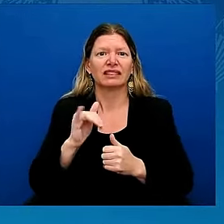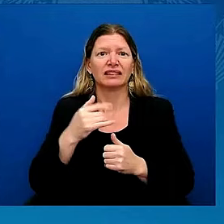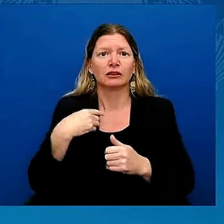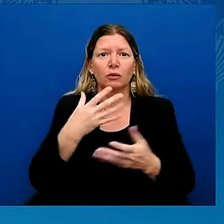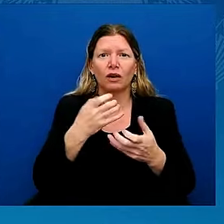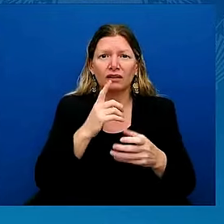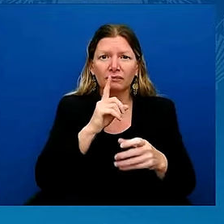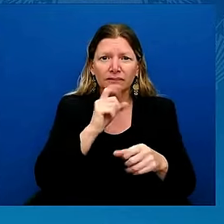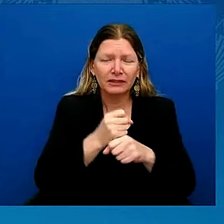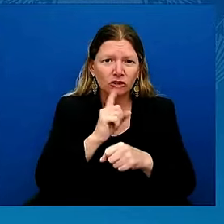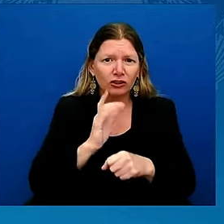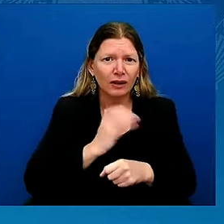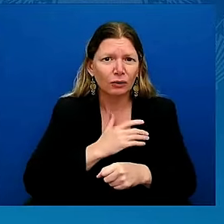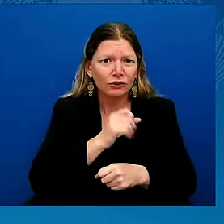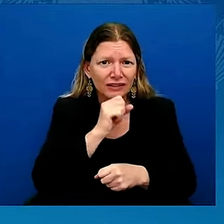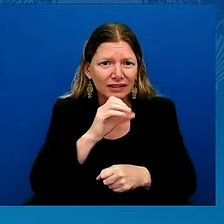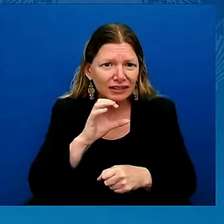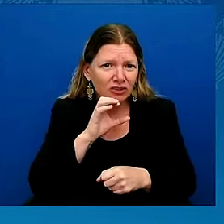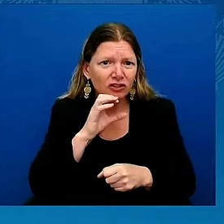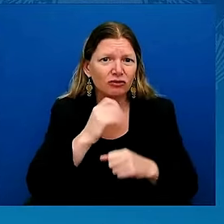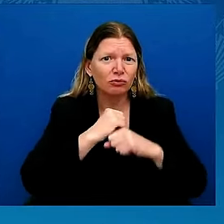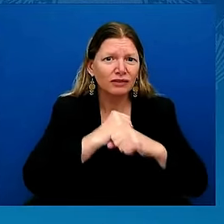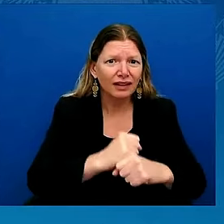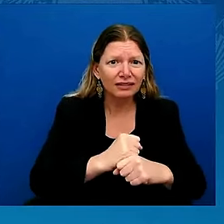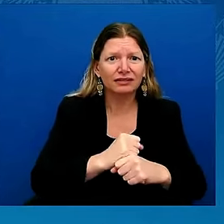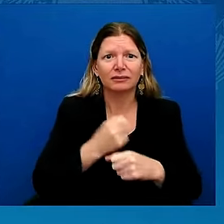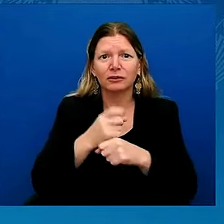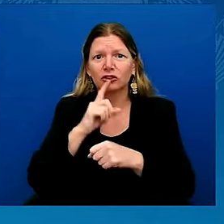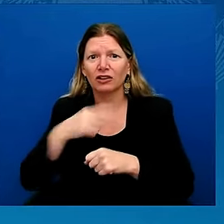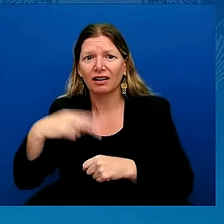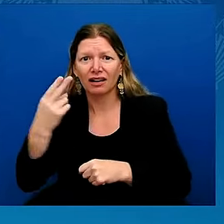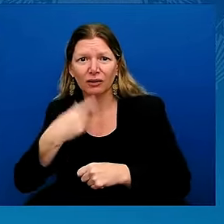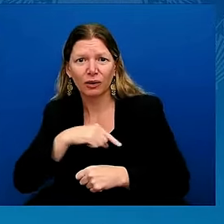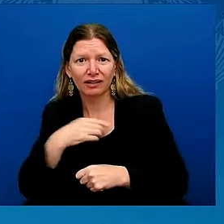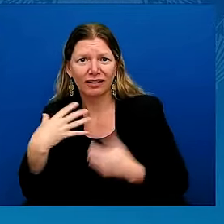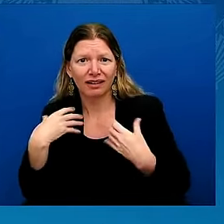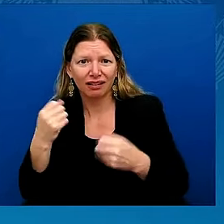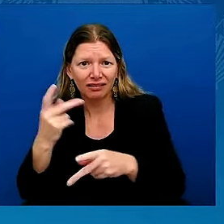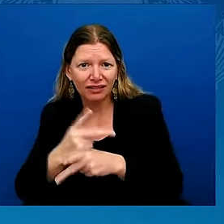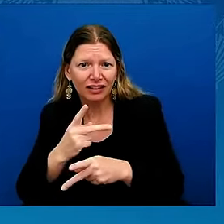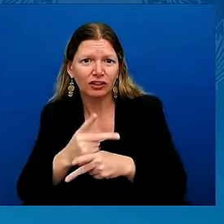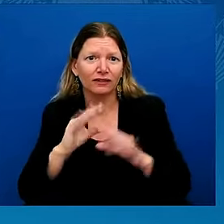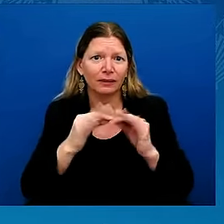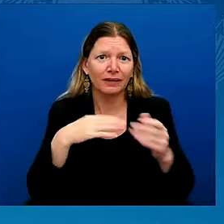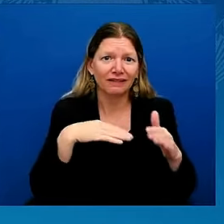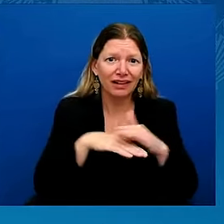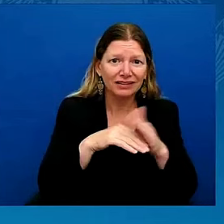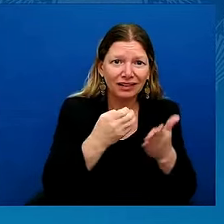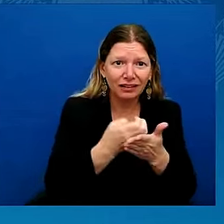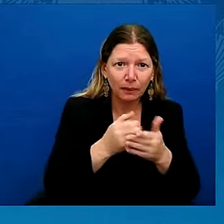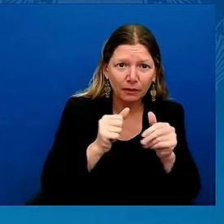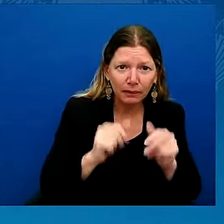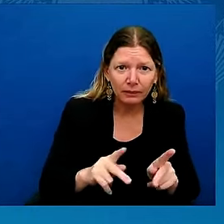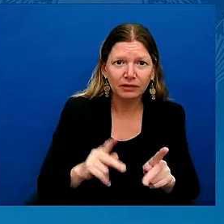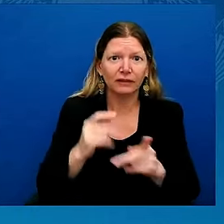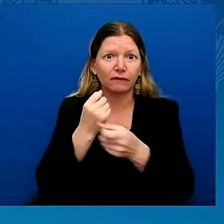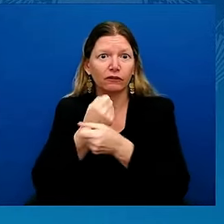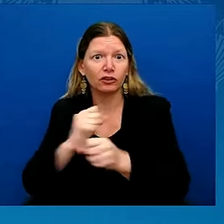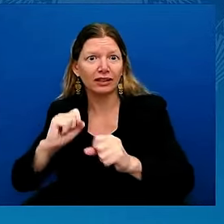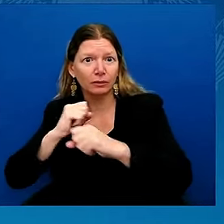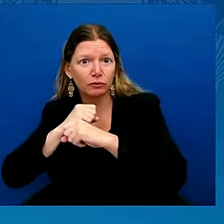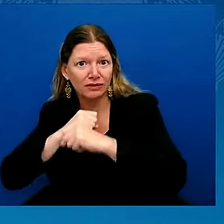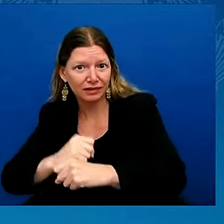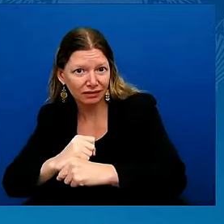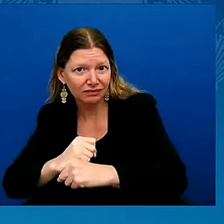and our freedoms are protected and safeguarded. We all know that our families deserve affordable health